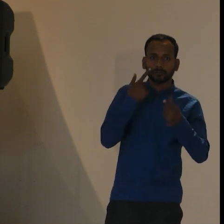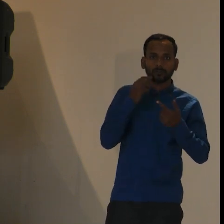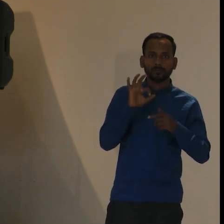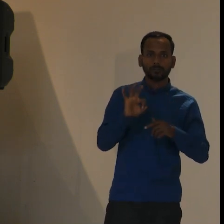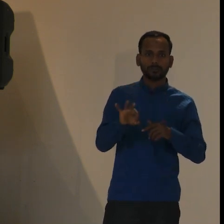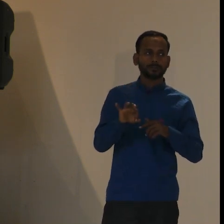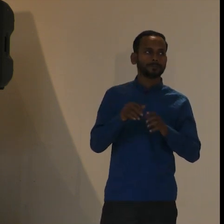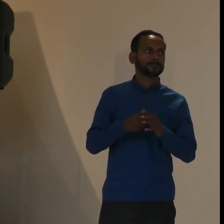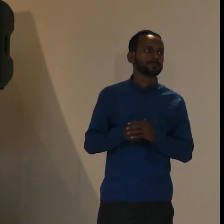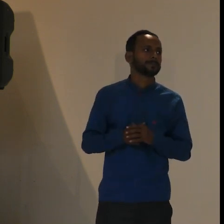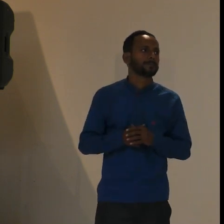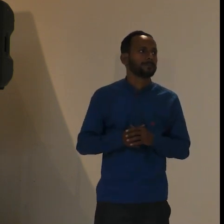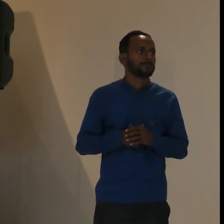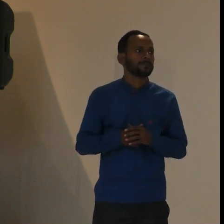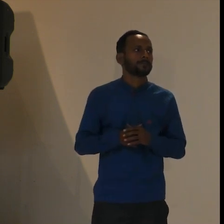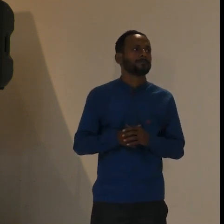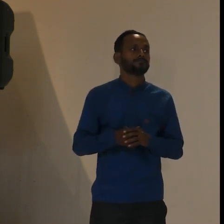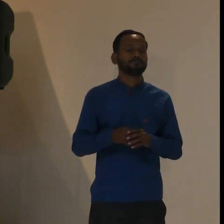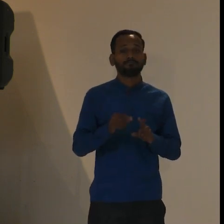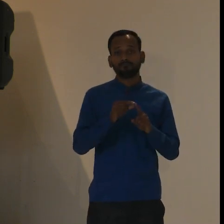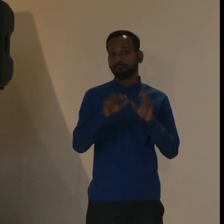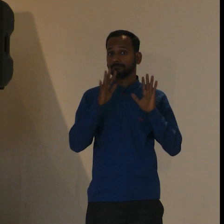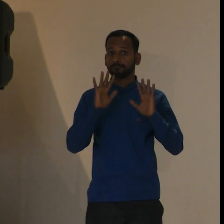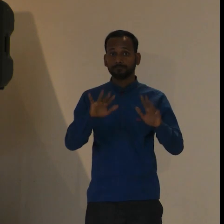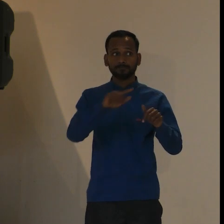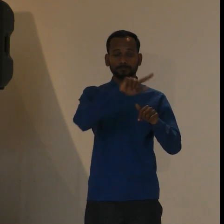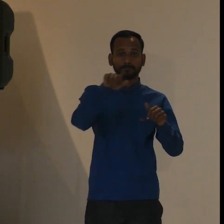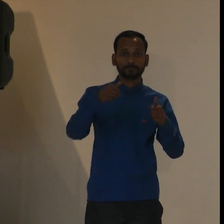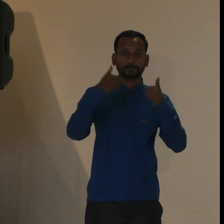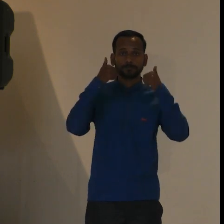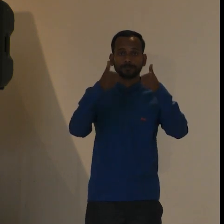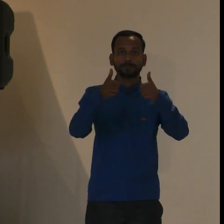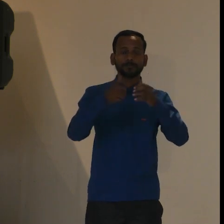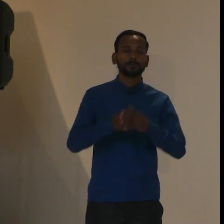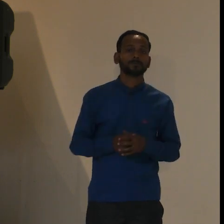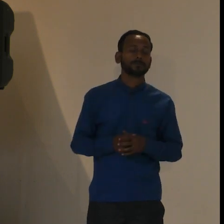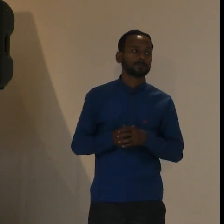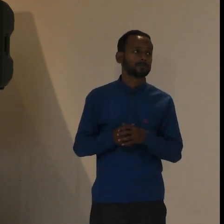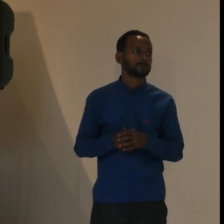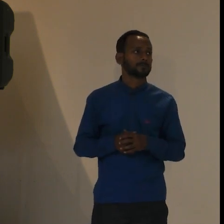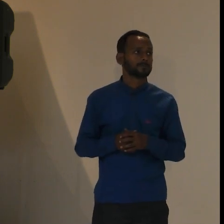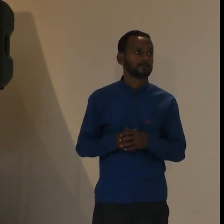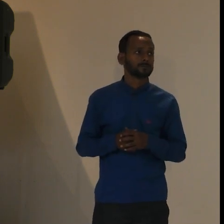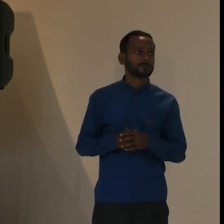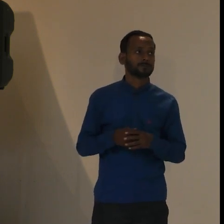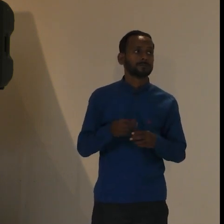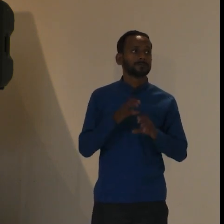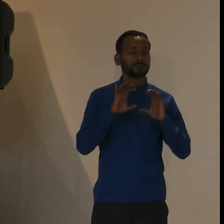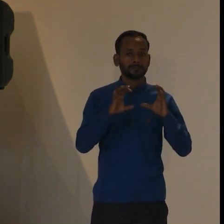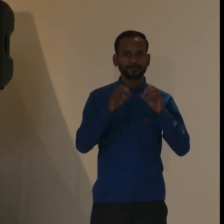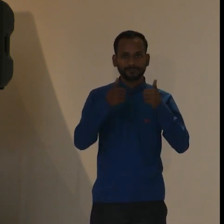be on my wish list, yeah. Permanent wish list. Everyone's kind of like, aiming for that. You really thought this